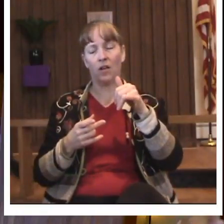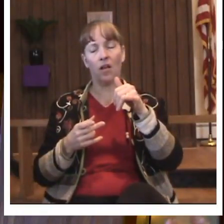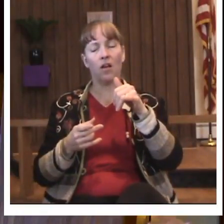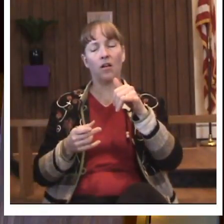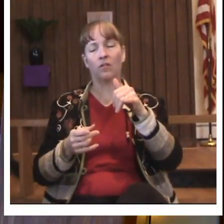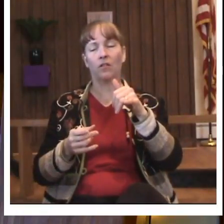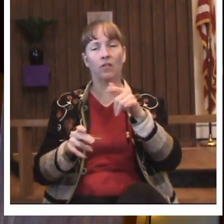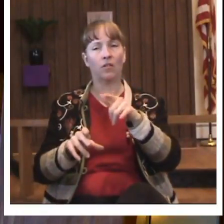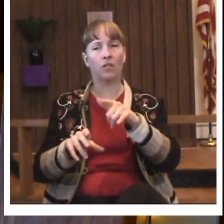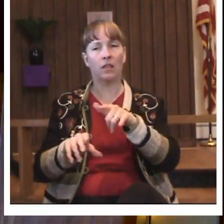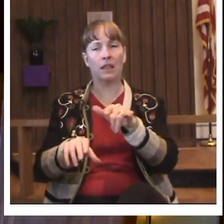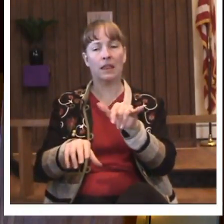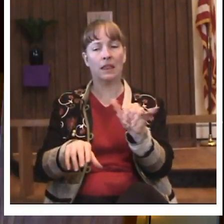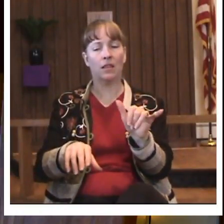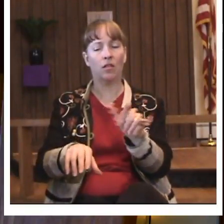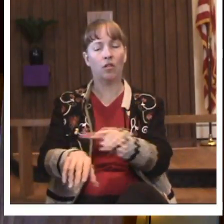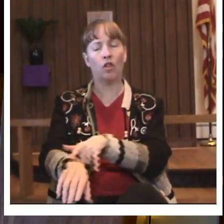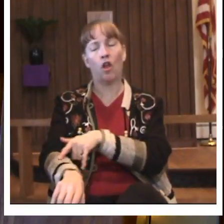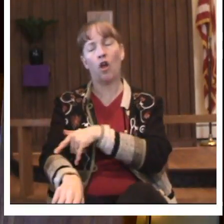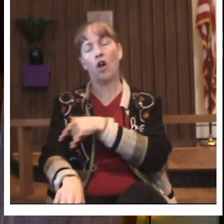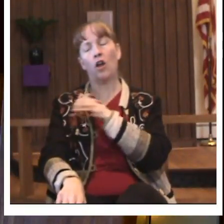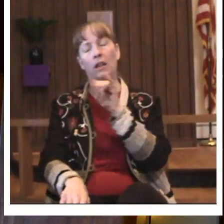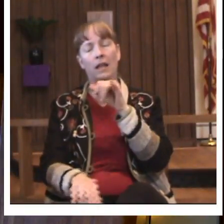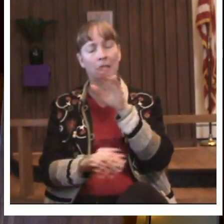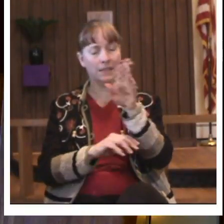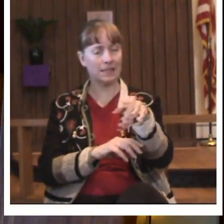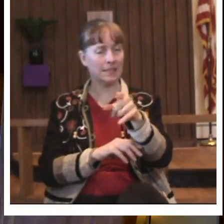supple, like a snake.